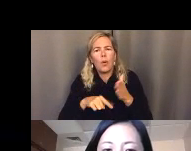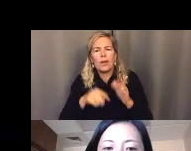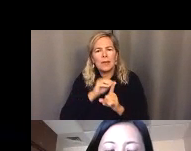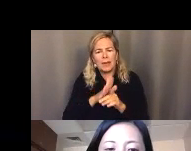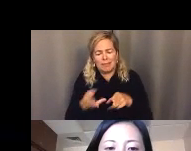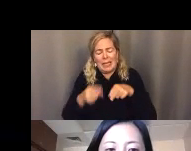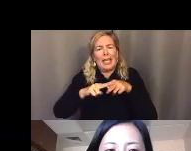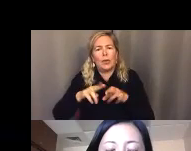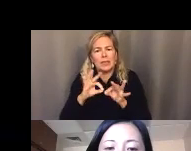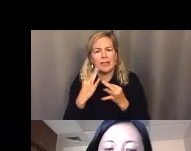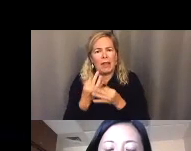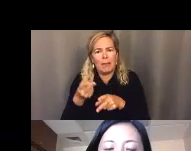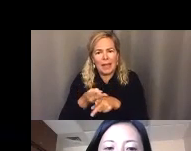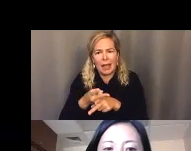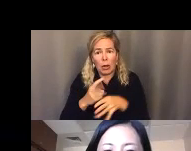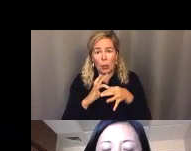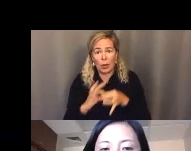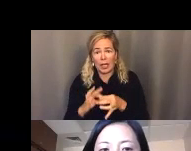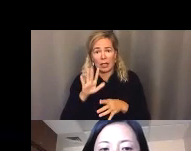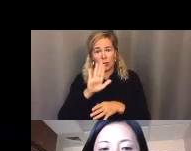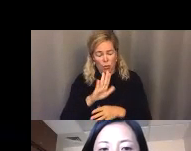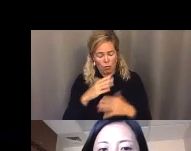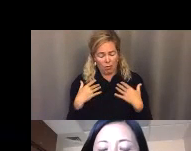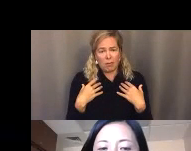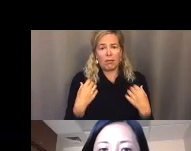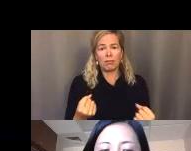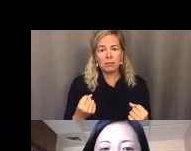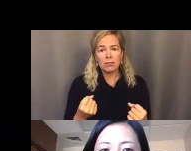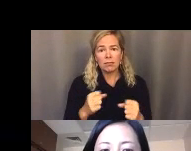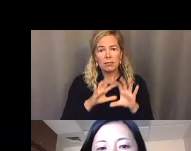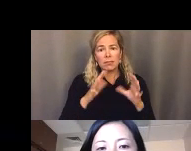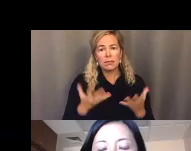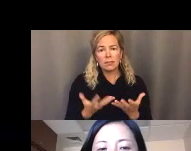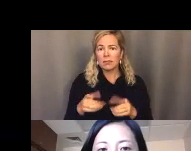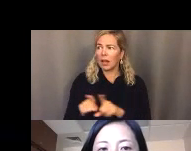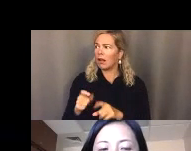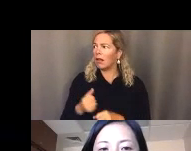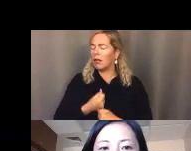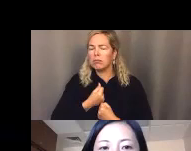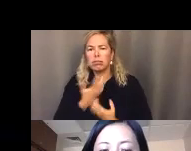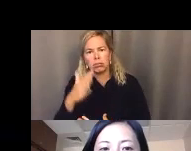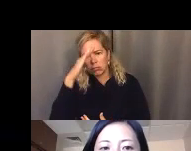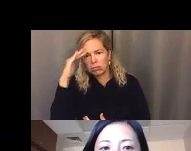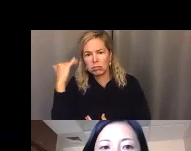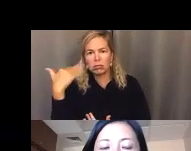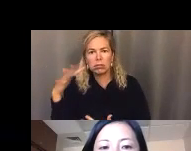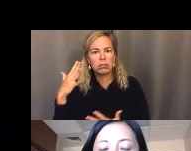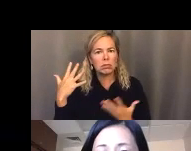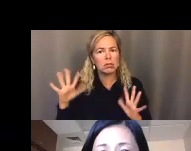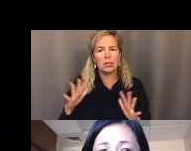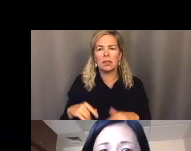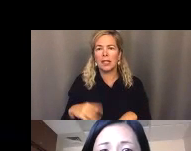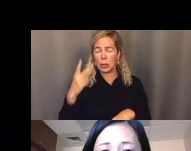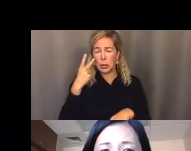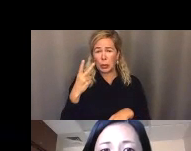on well-being and burnout, with the dark blue representing to a great extent, to the light blue being to some extent. The